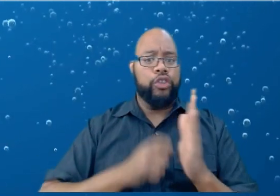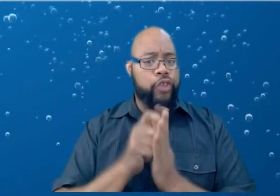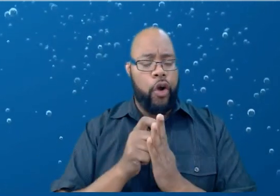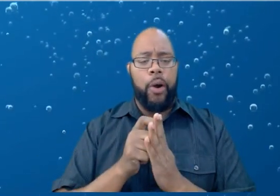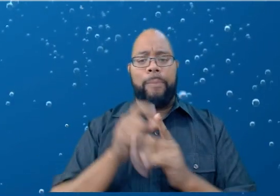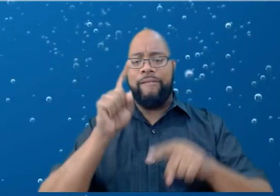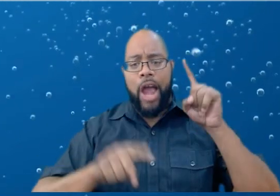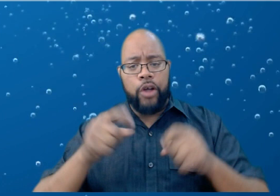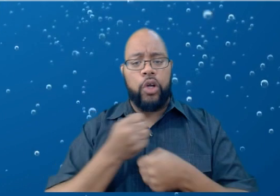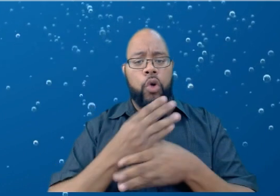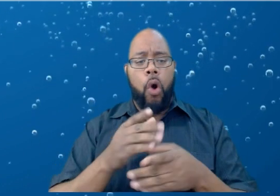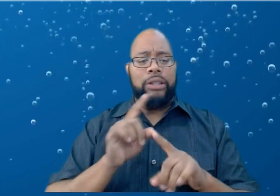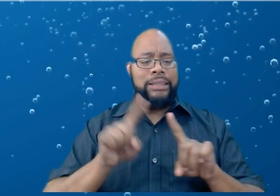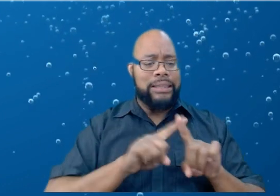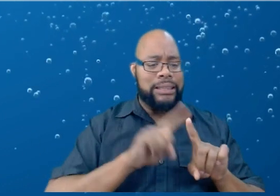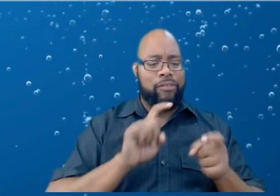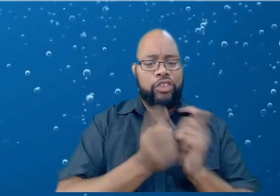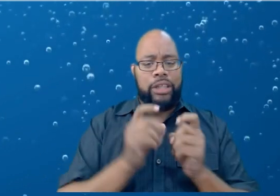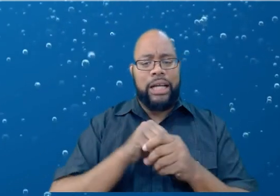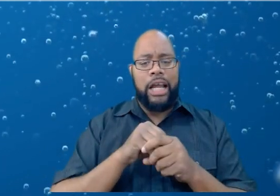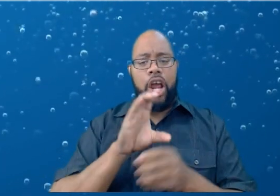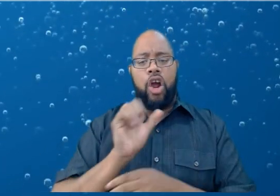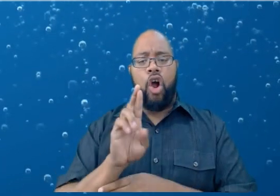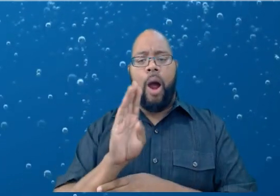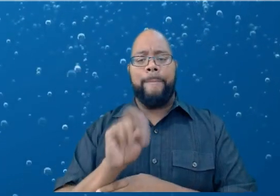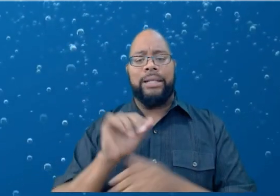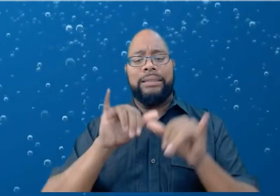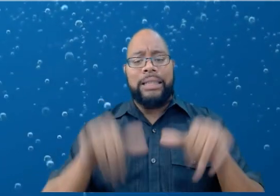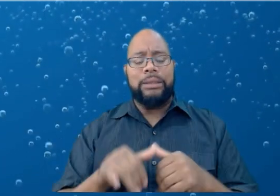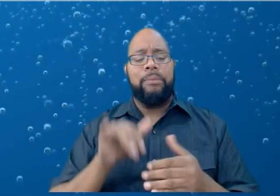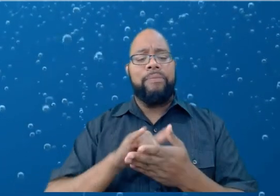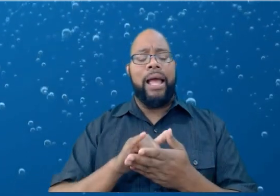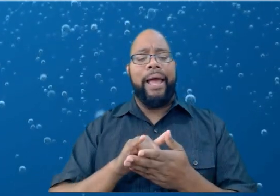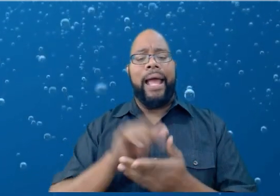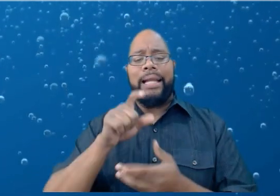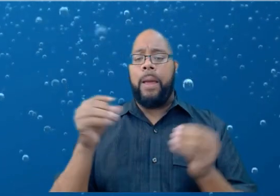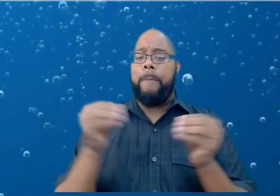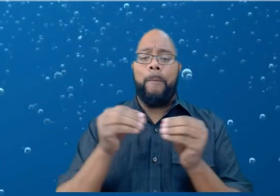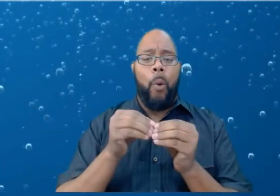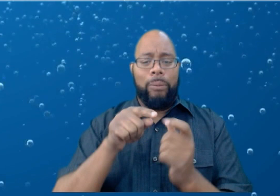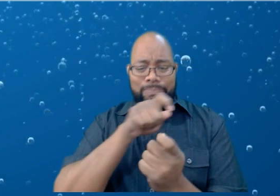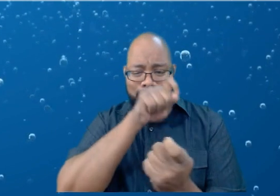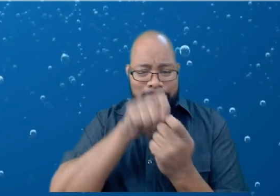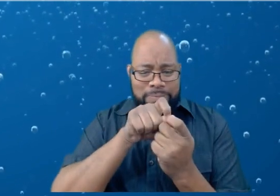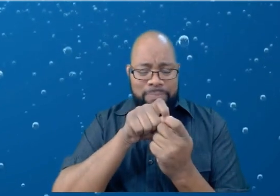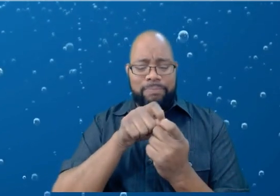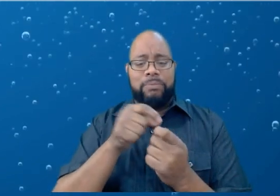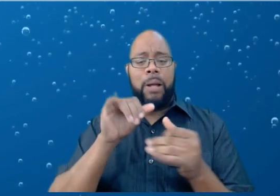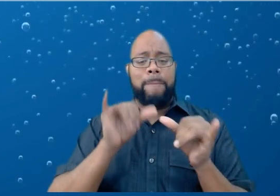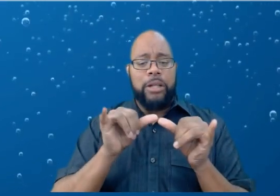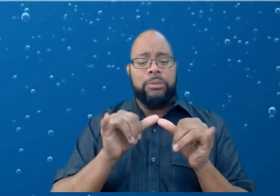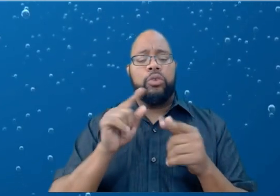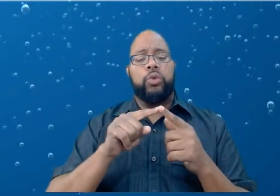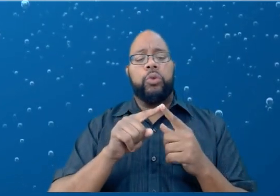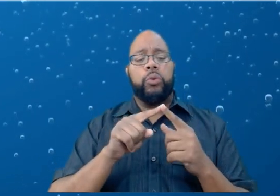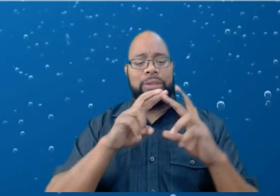longer-term variations caused by anthropogenic changes in the carbon system, and these need much more precise and